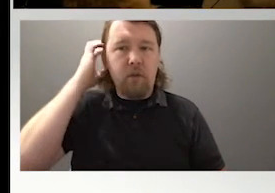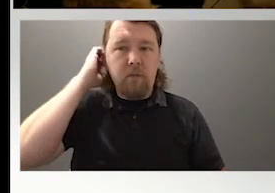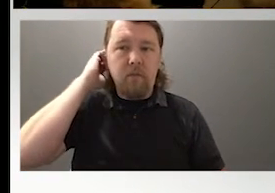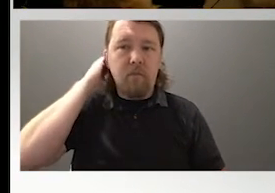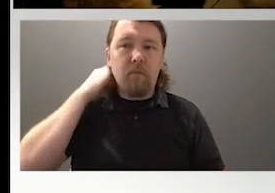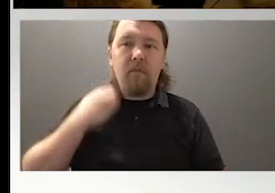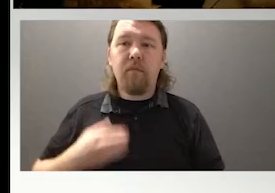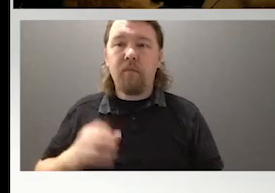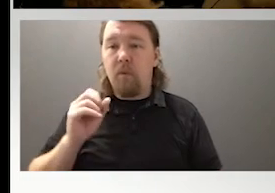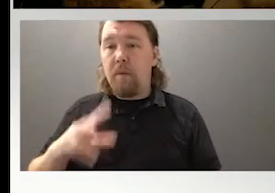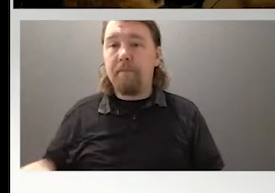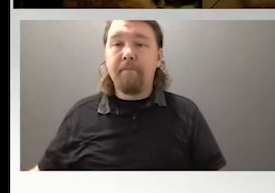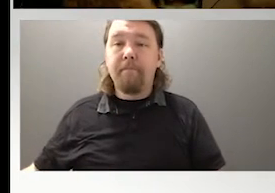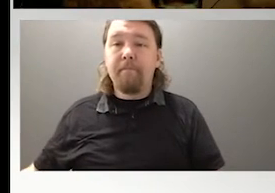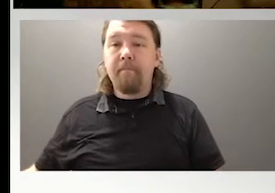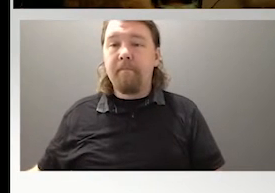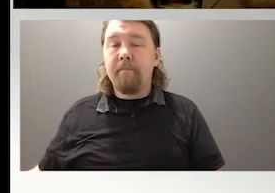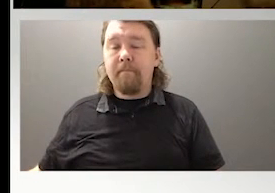okay.